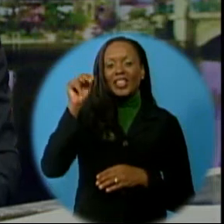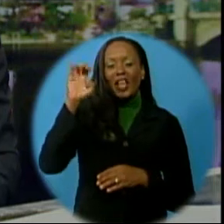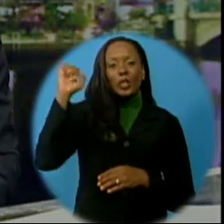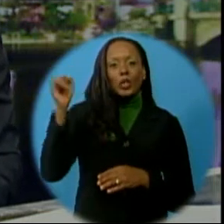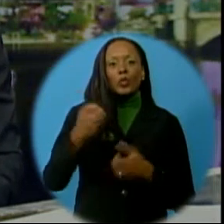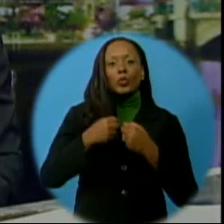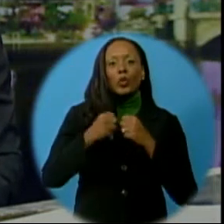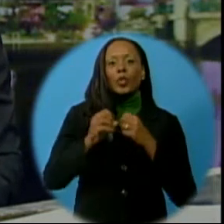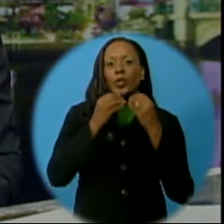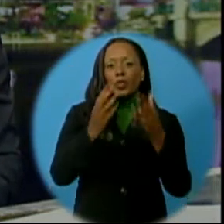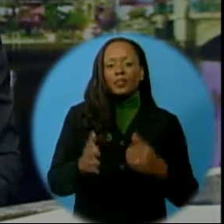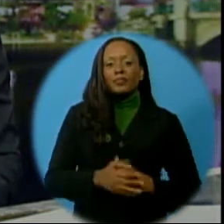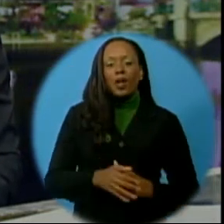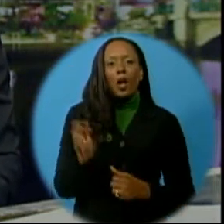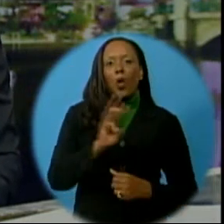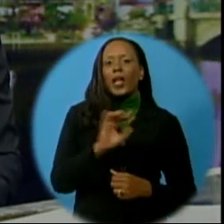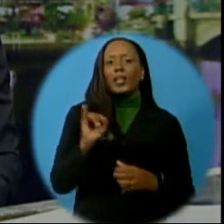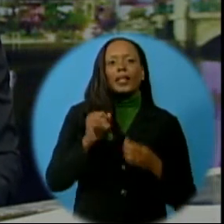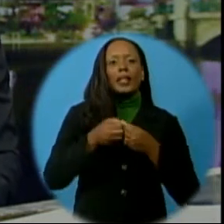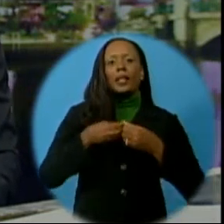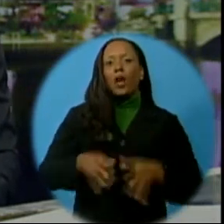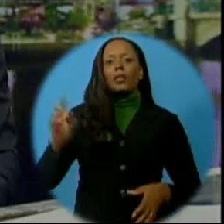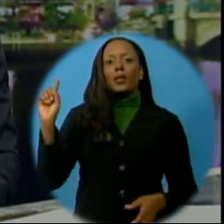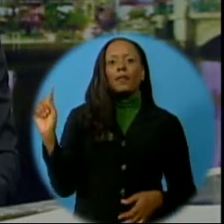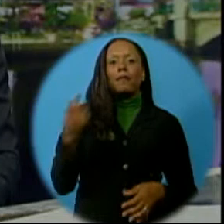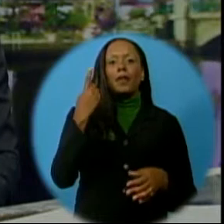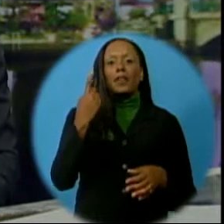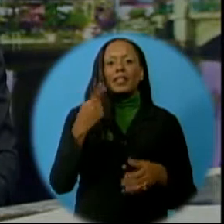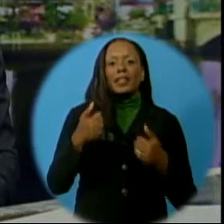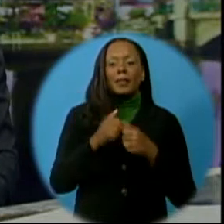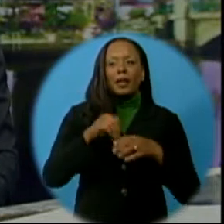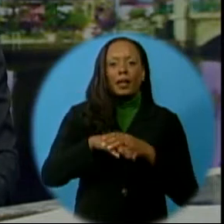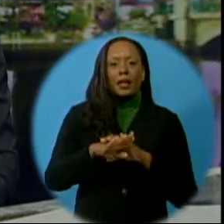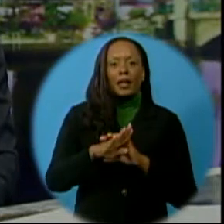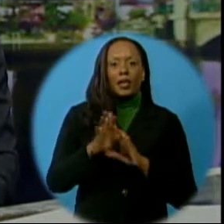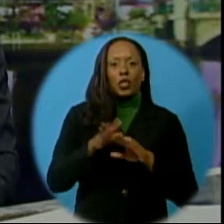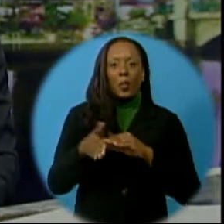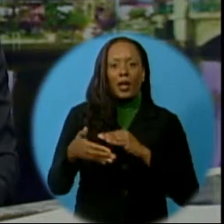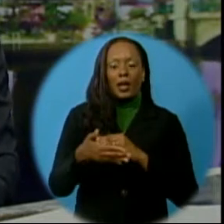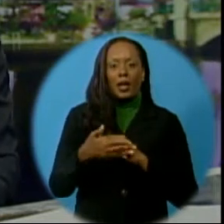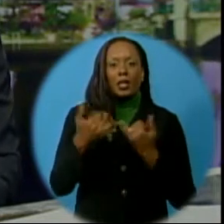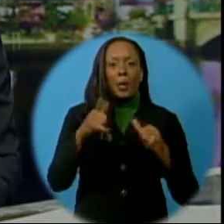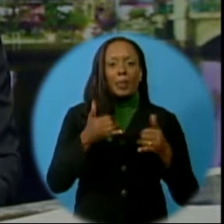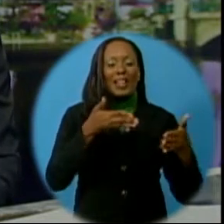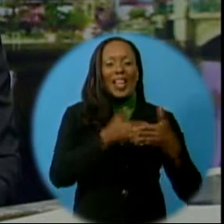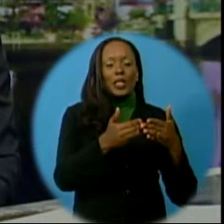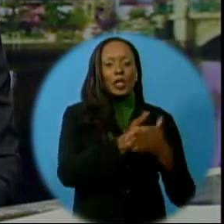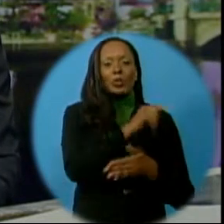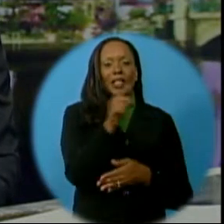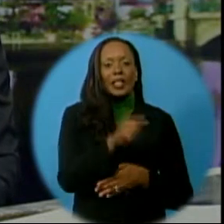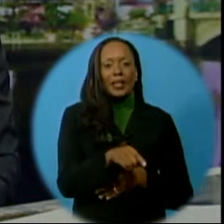Sports world. The West Indies lost the first Digicel test at Sabina Park to New Zealand in 4 days. Set a